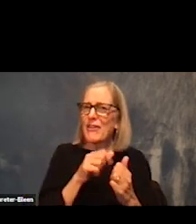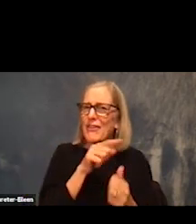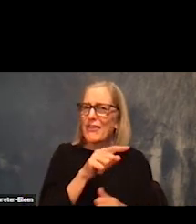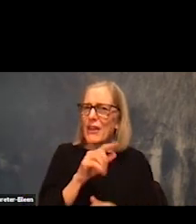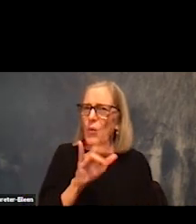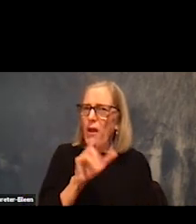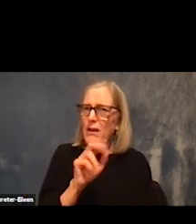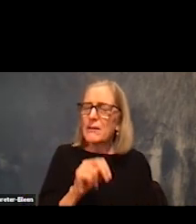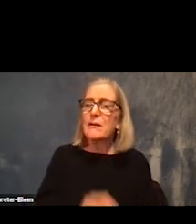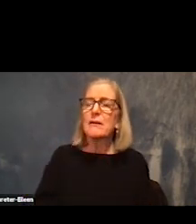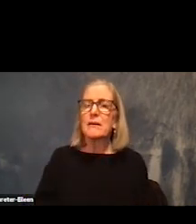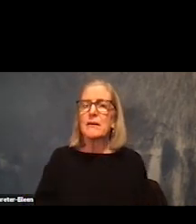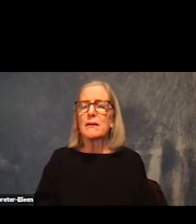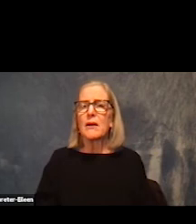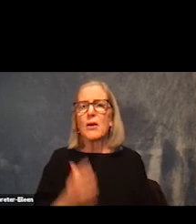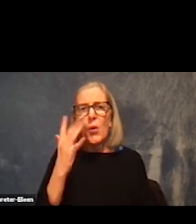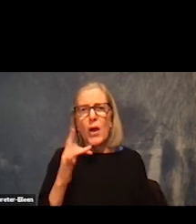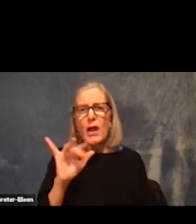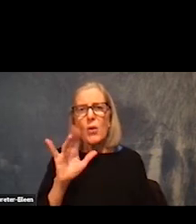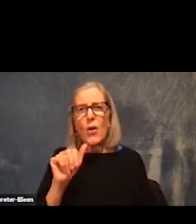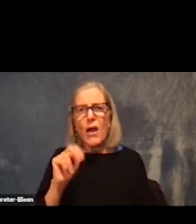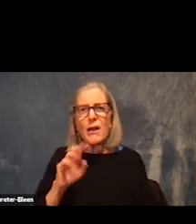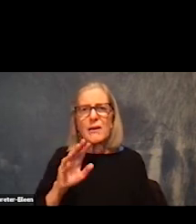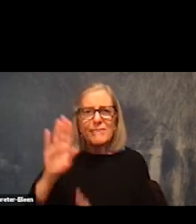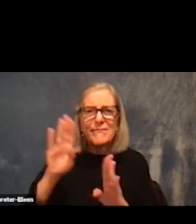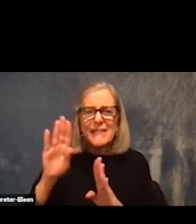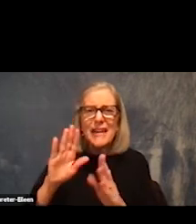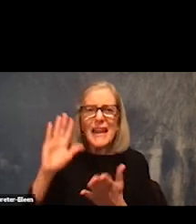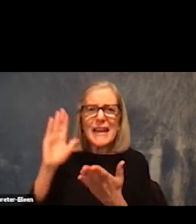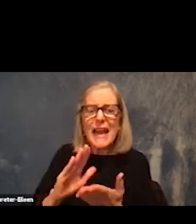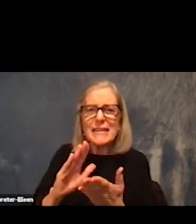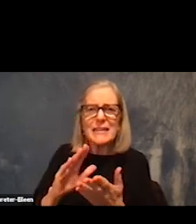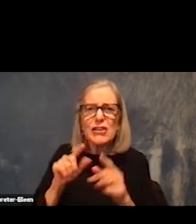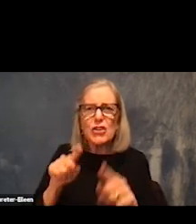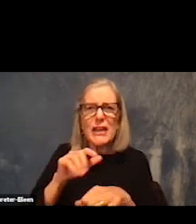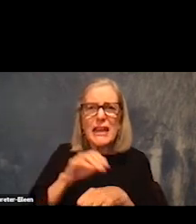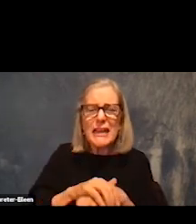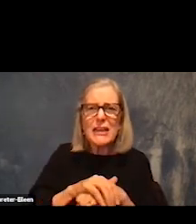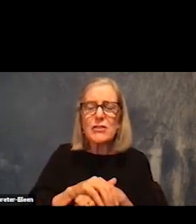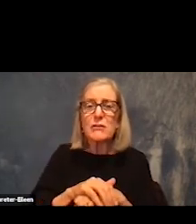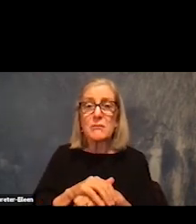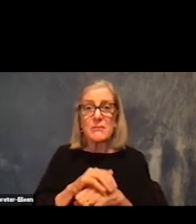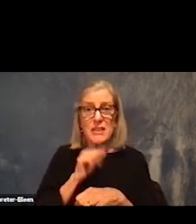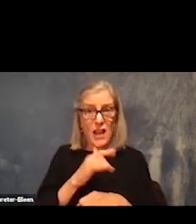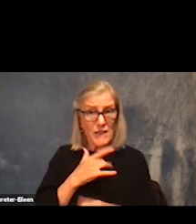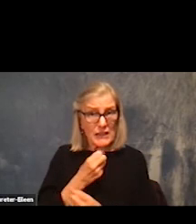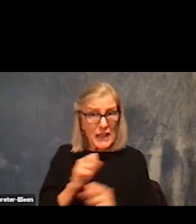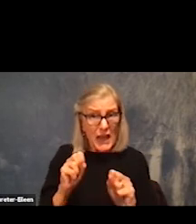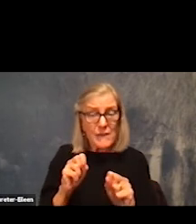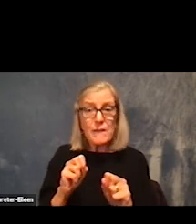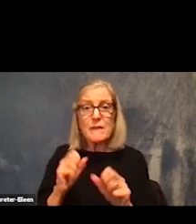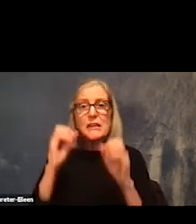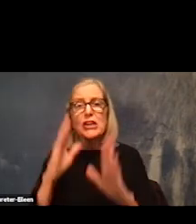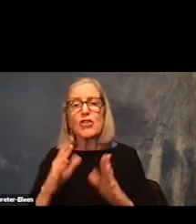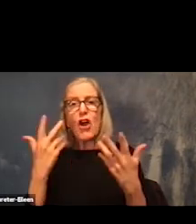it because he doesn't need to? Maybe his teacher uses universal design for learning, or he doesn't feel safe there. Now, obviously, the